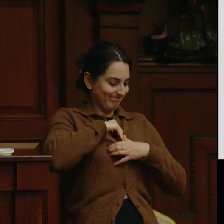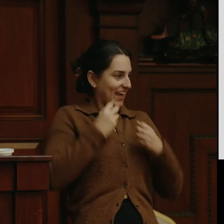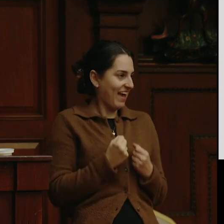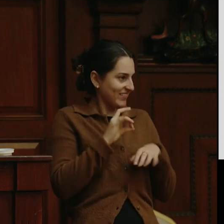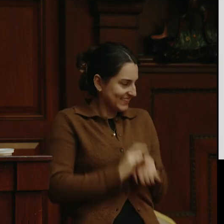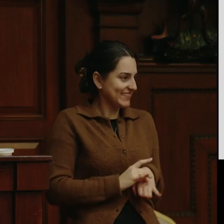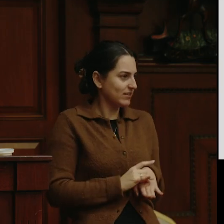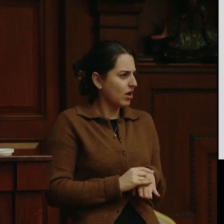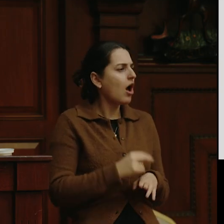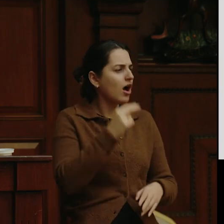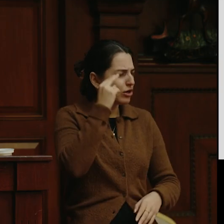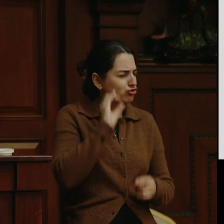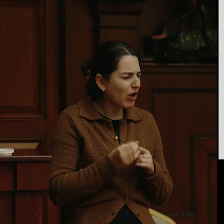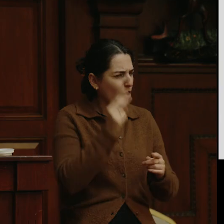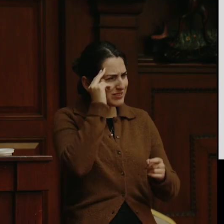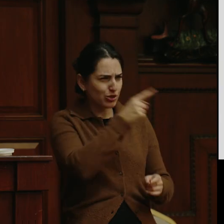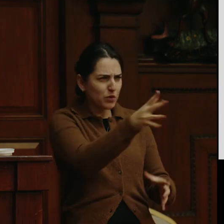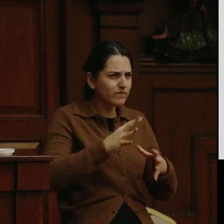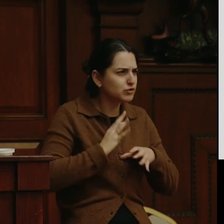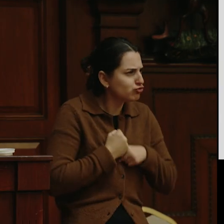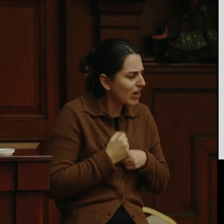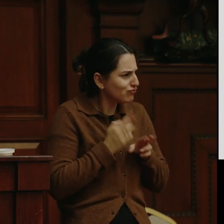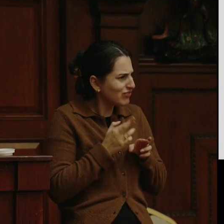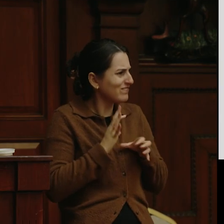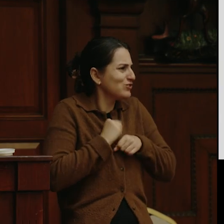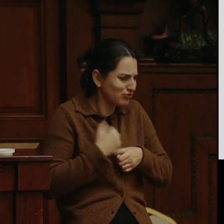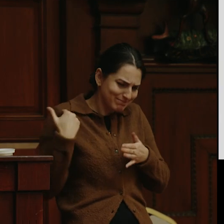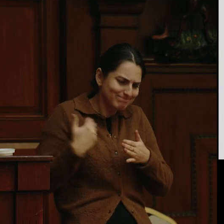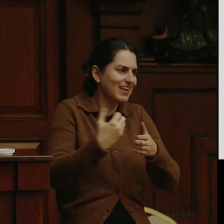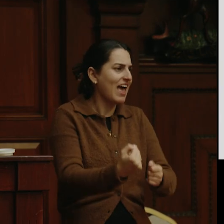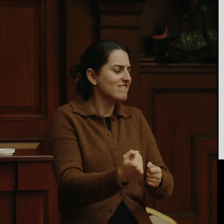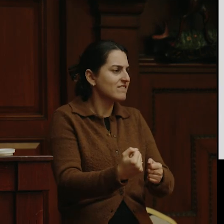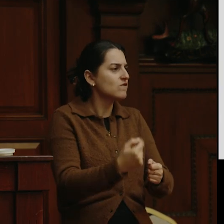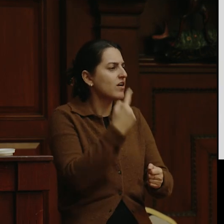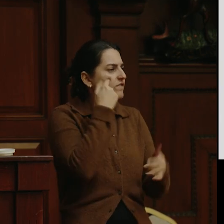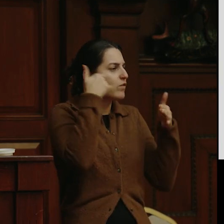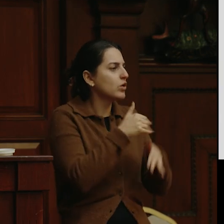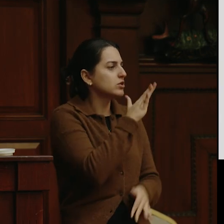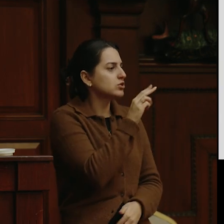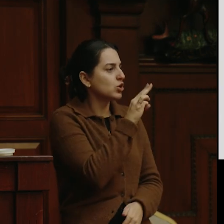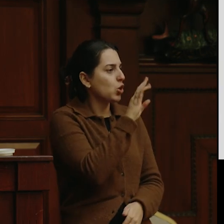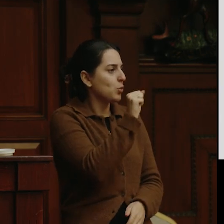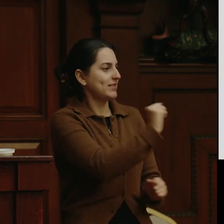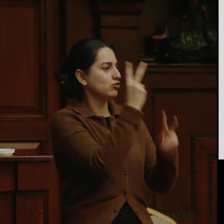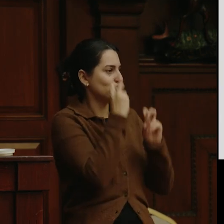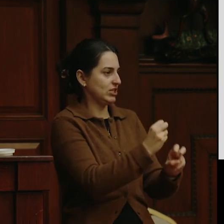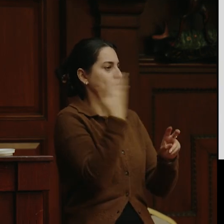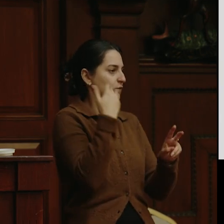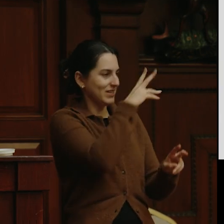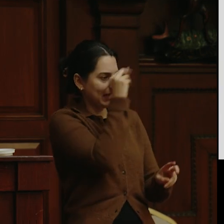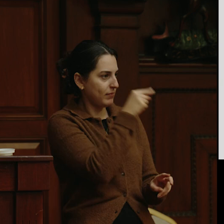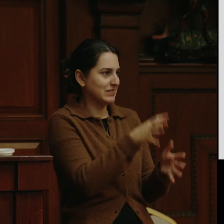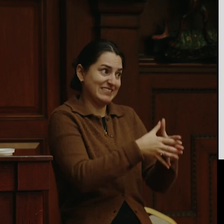try to understand how frustrating that is. Again, I'm going to look at a lupus study here as an example. This